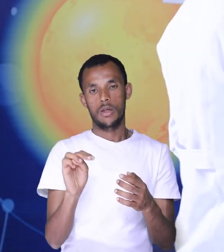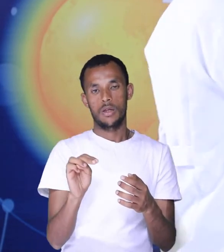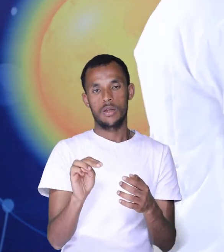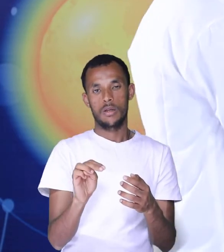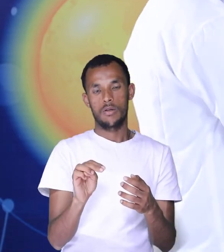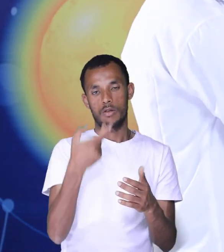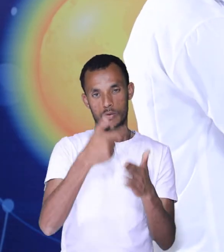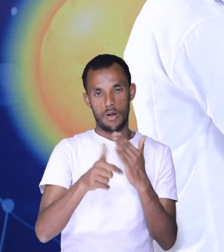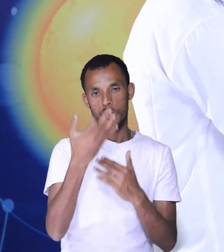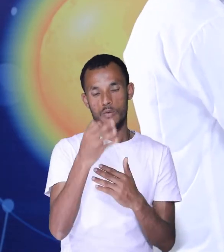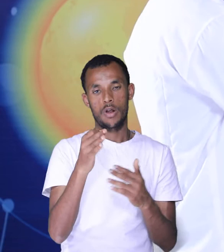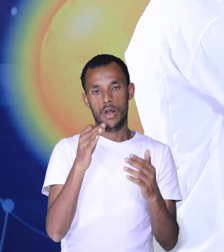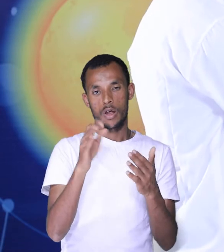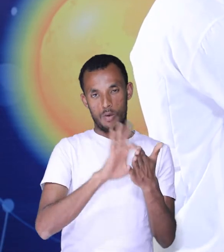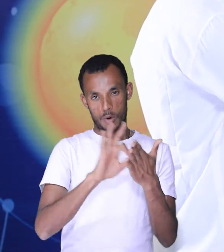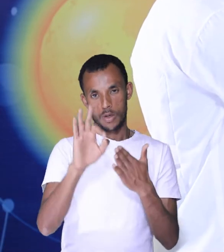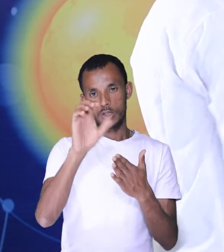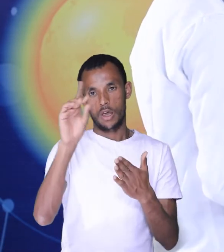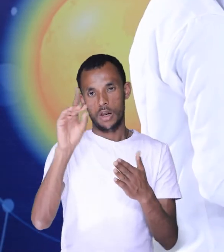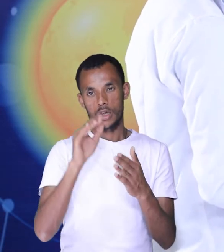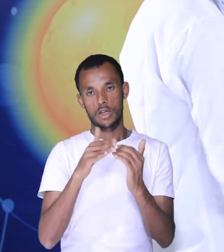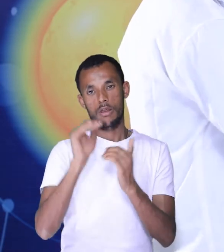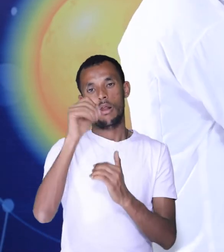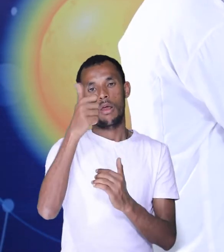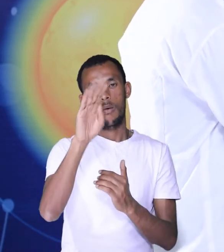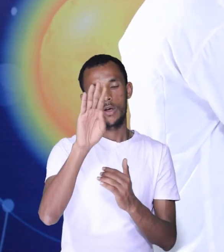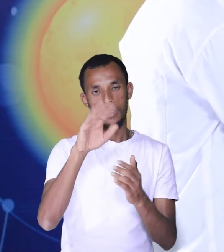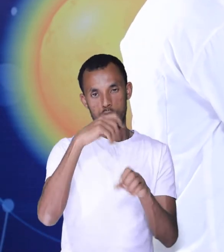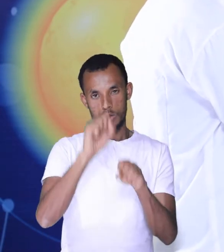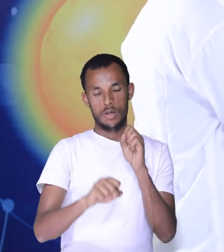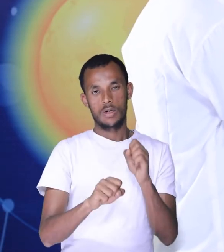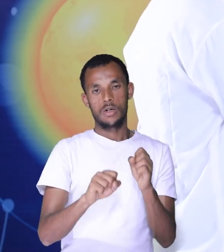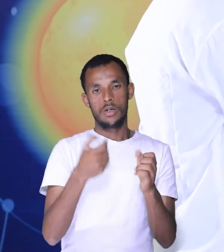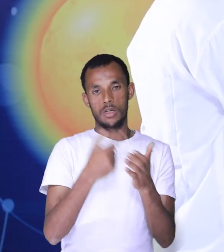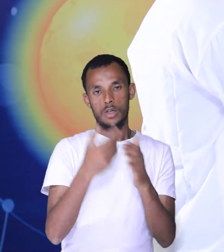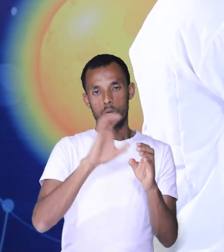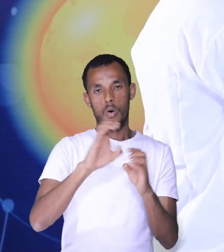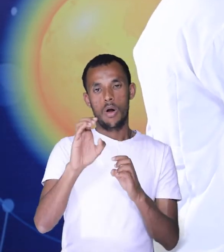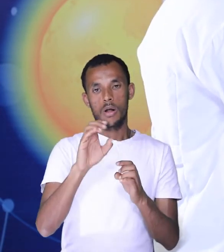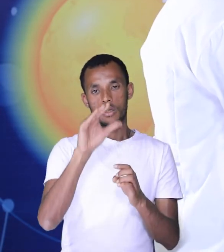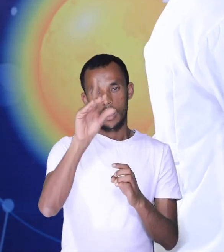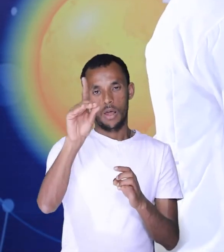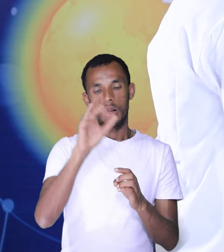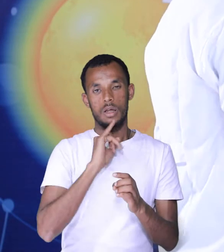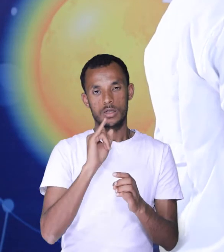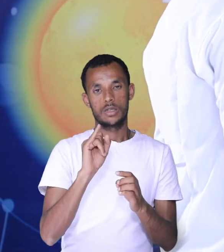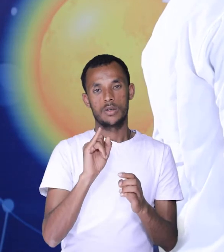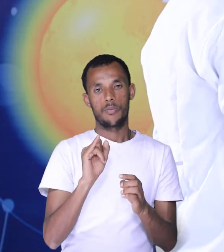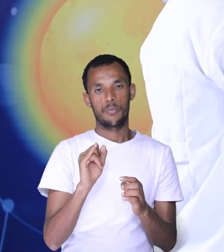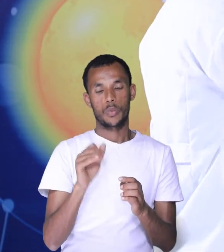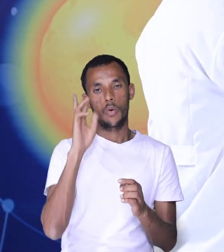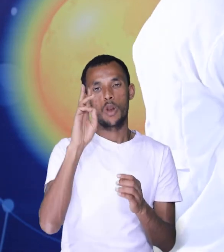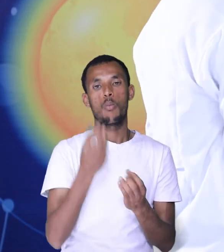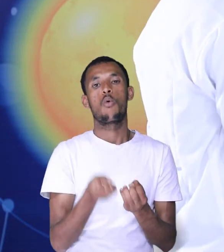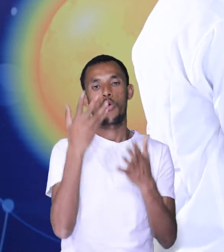So a numerical value of CD is greater than AB. So that this chord CD, will